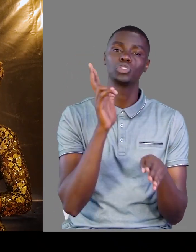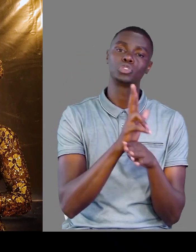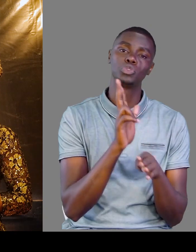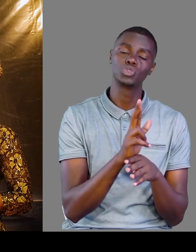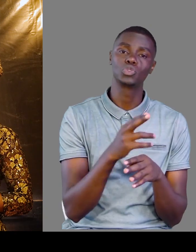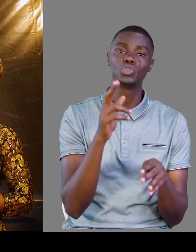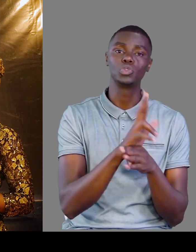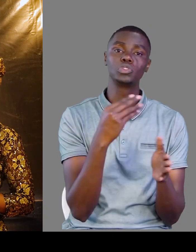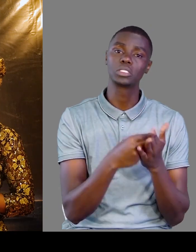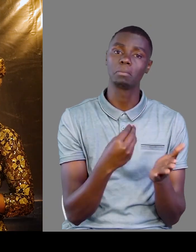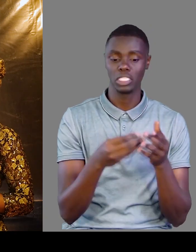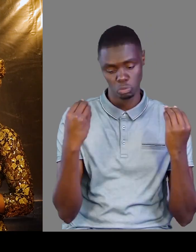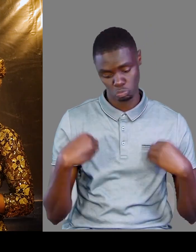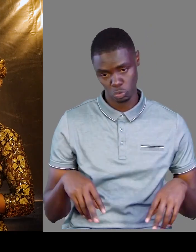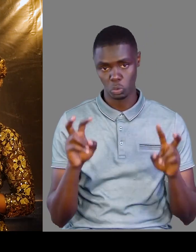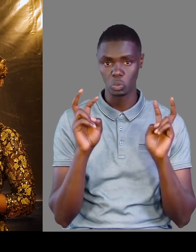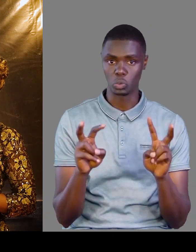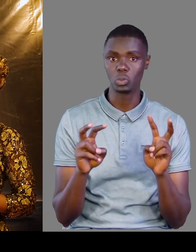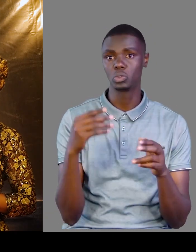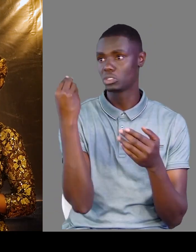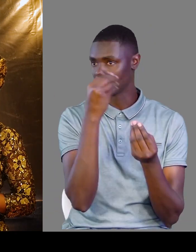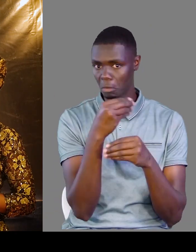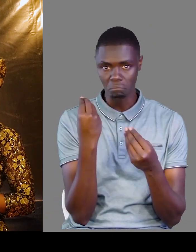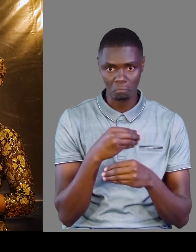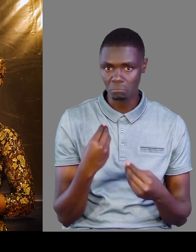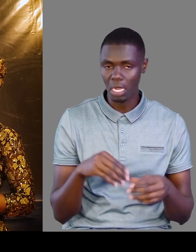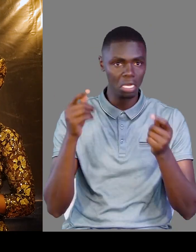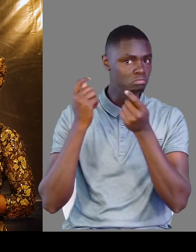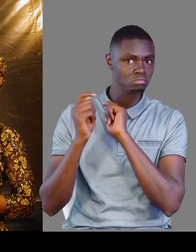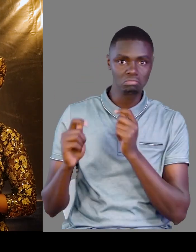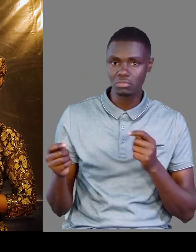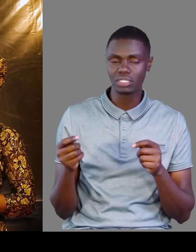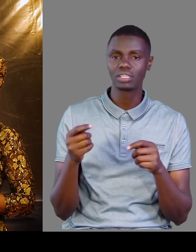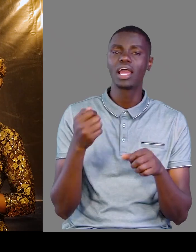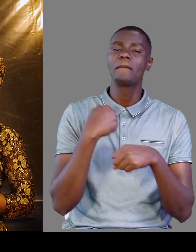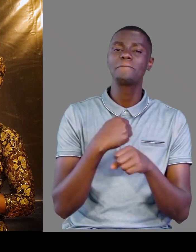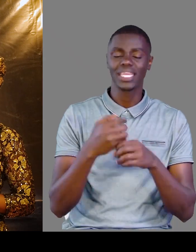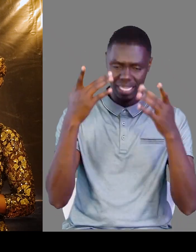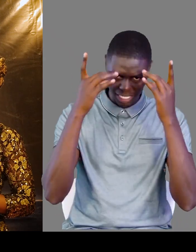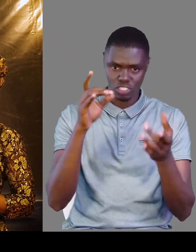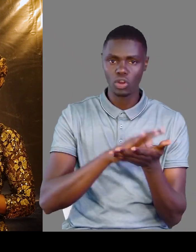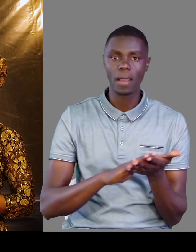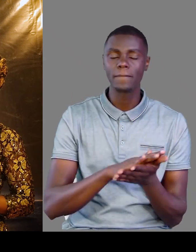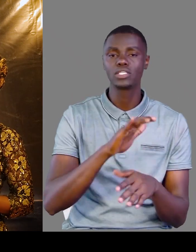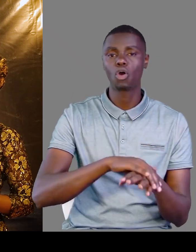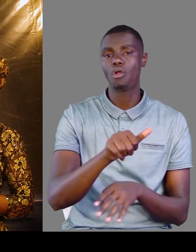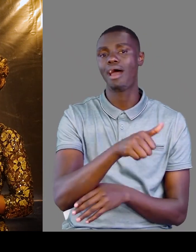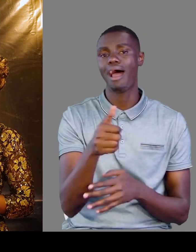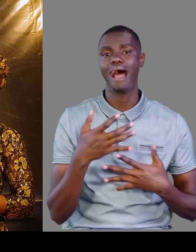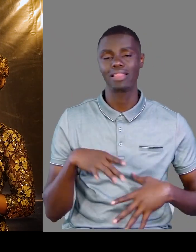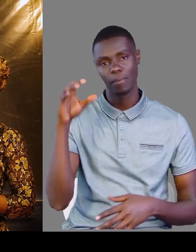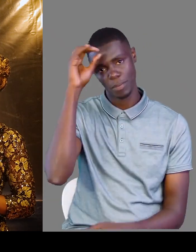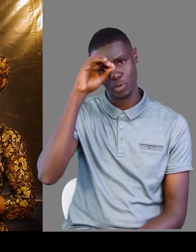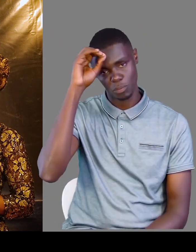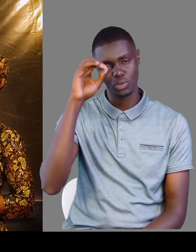money. You want to get into a career course that is not for you. But making decisions basically based on other